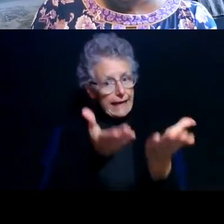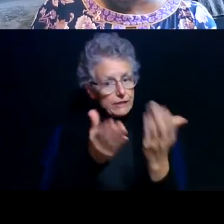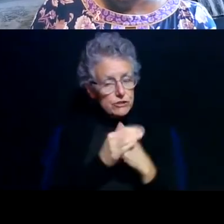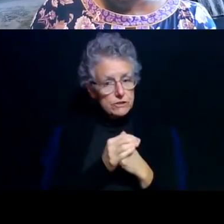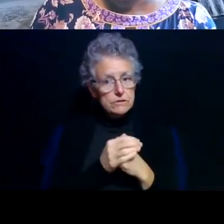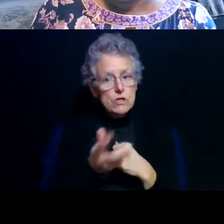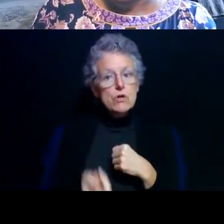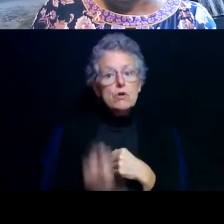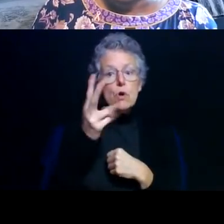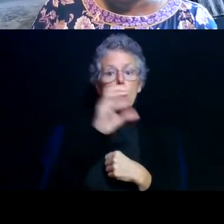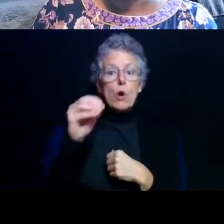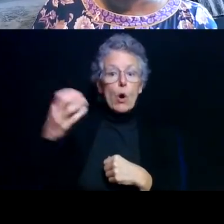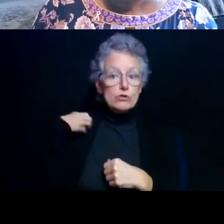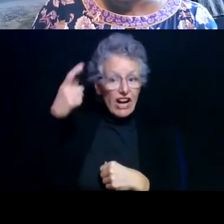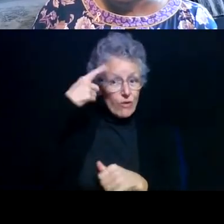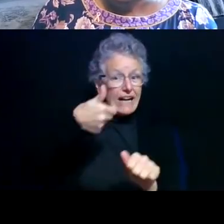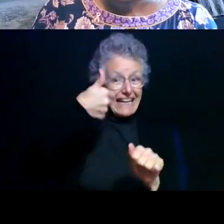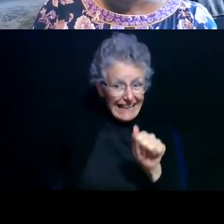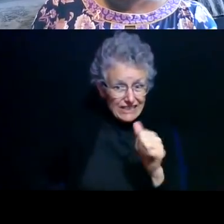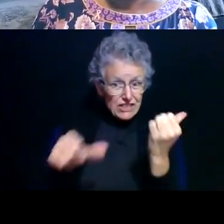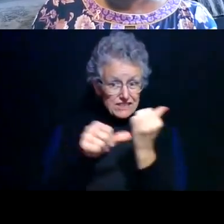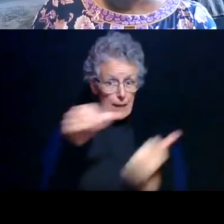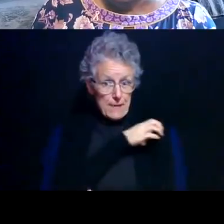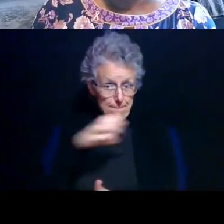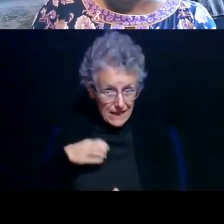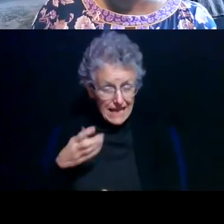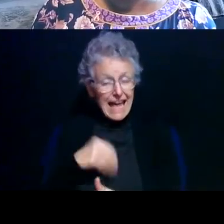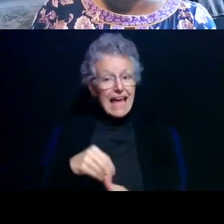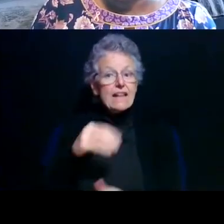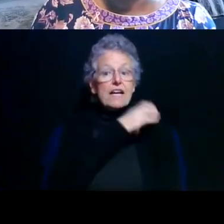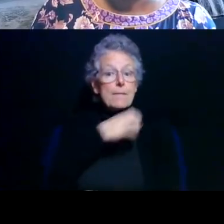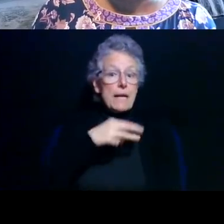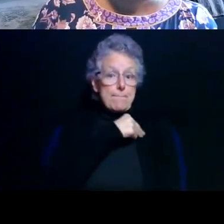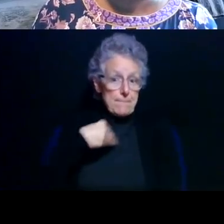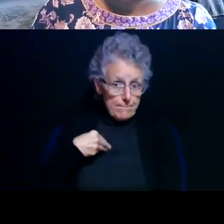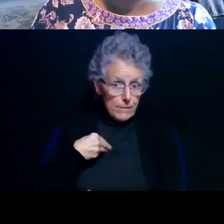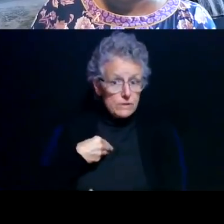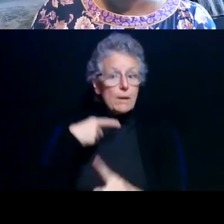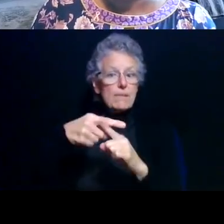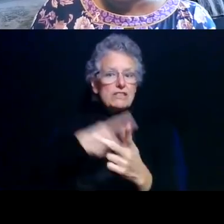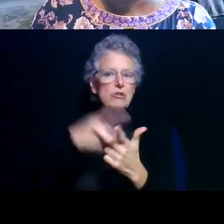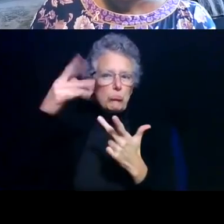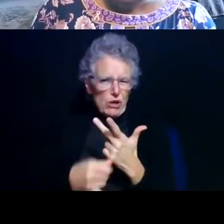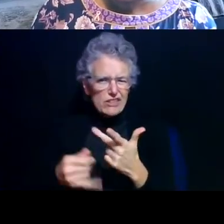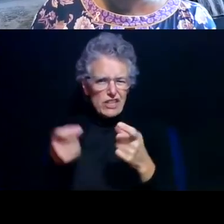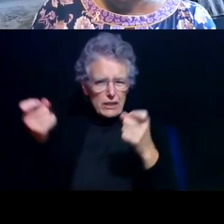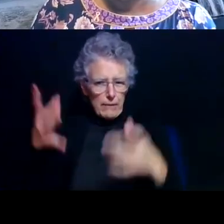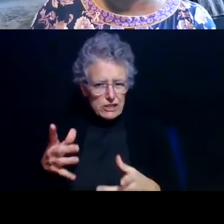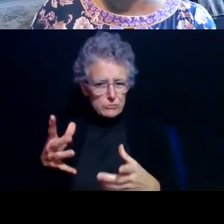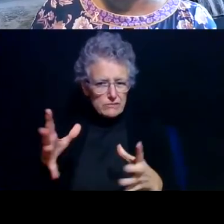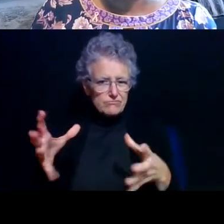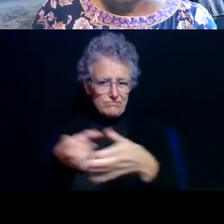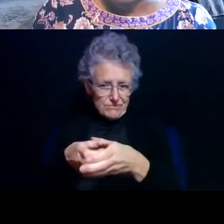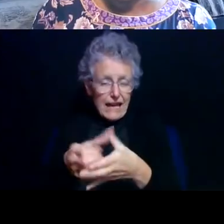2 co-chairs for each of the subcommittees, and the committee members, along with some project management support, helps to keep